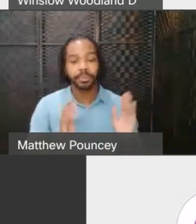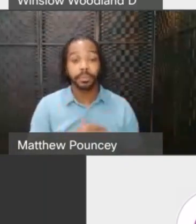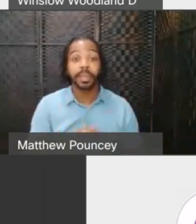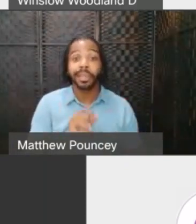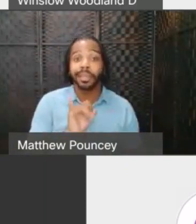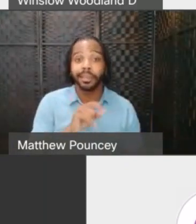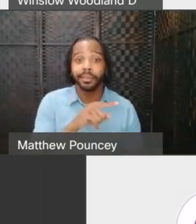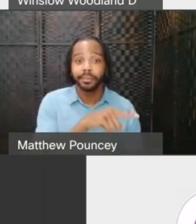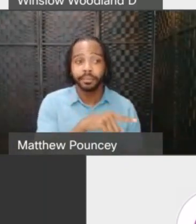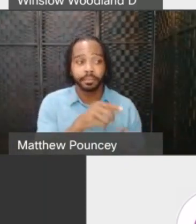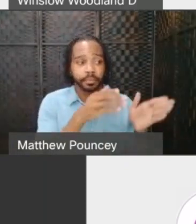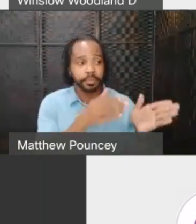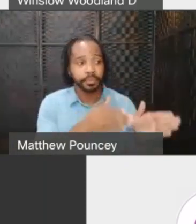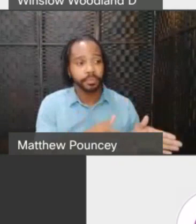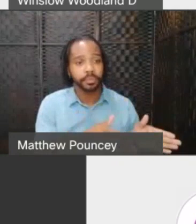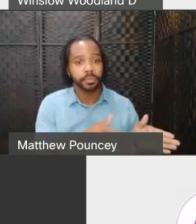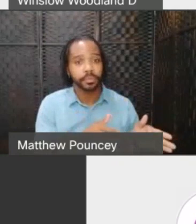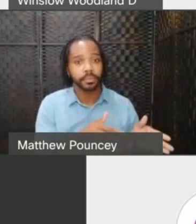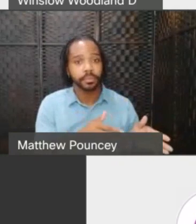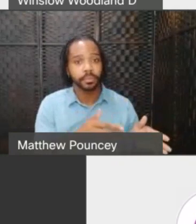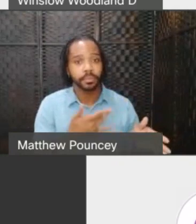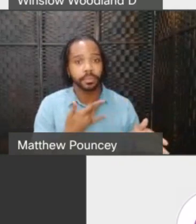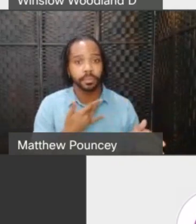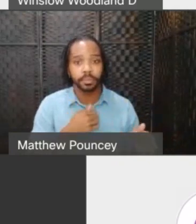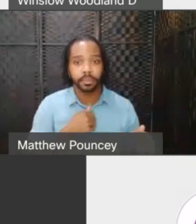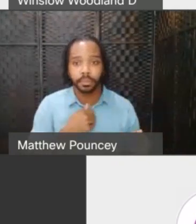change their, I'm sorry.